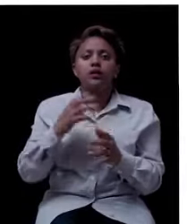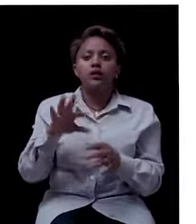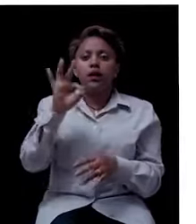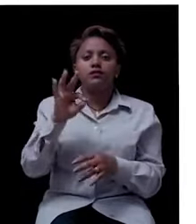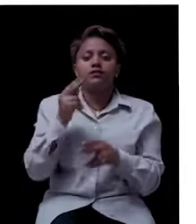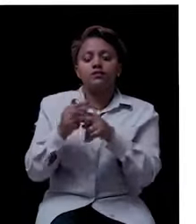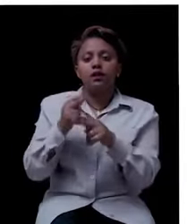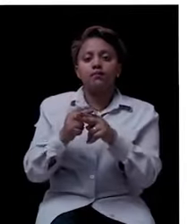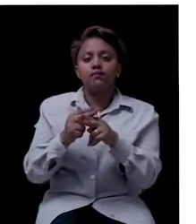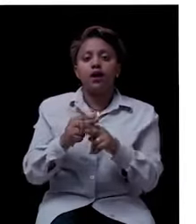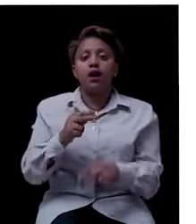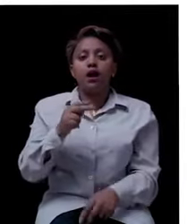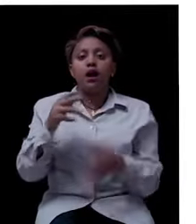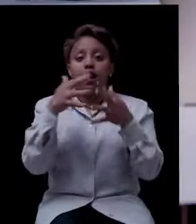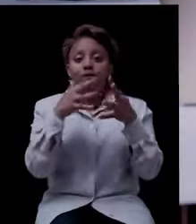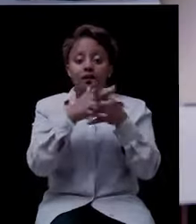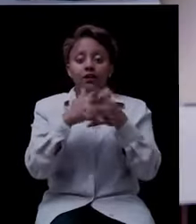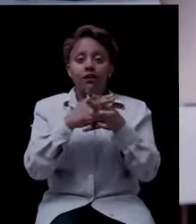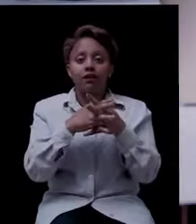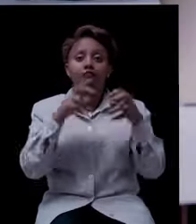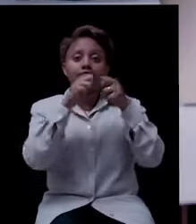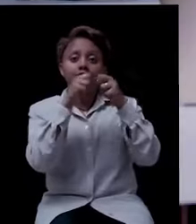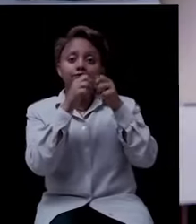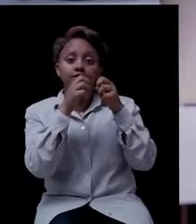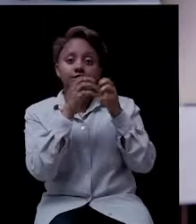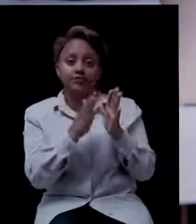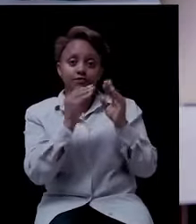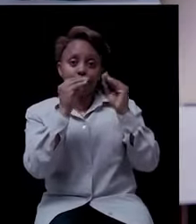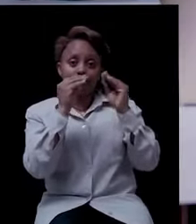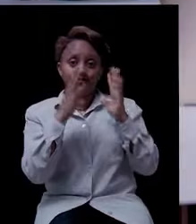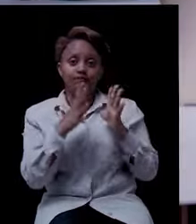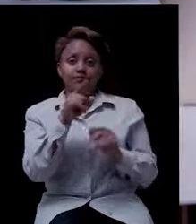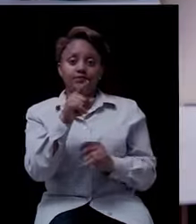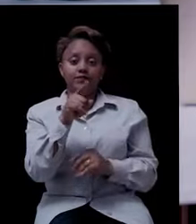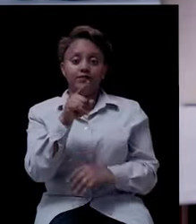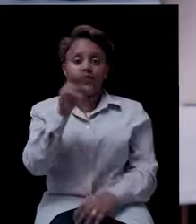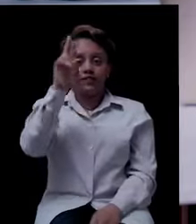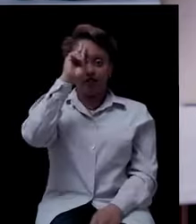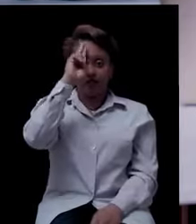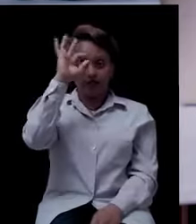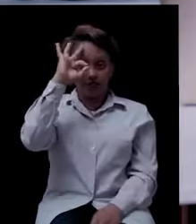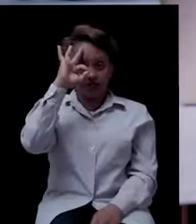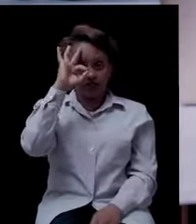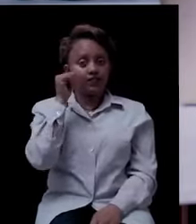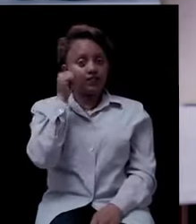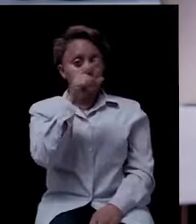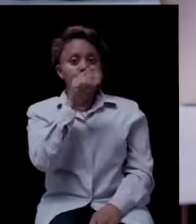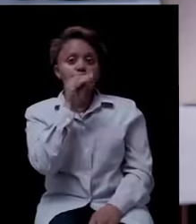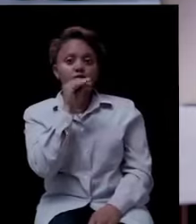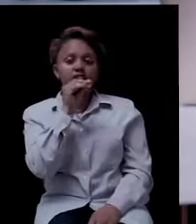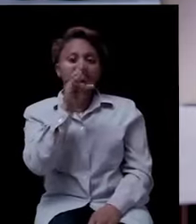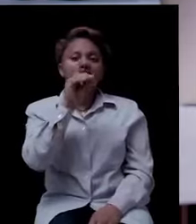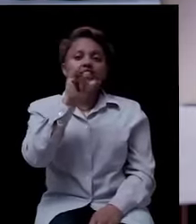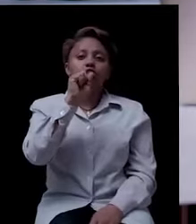the talk, there is plenty of room at the bottom at the American Physical Society, Caltech.